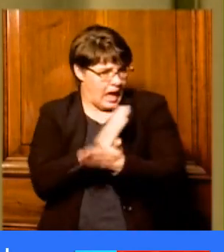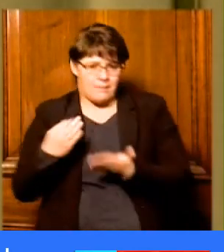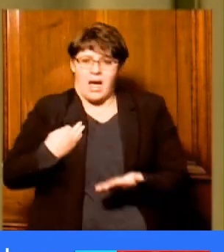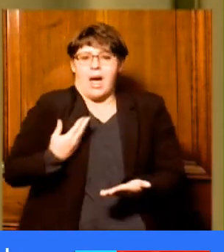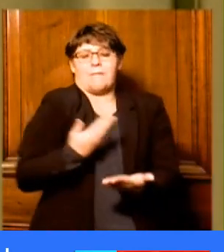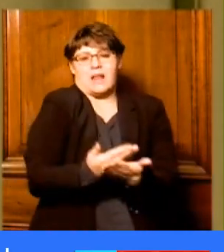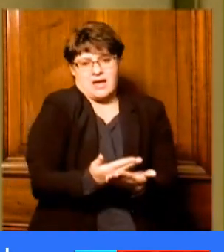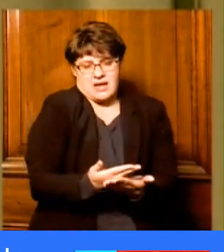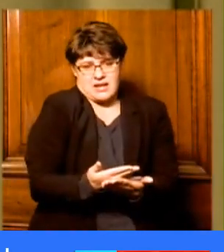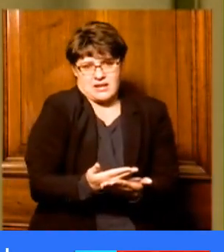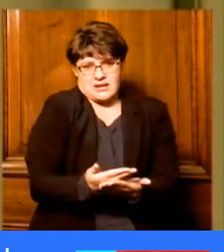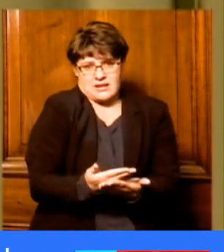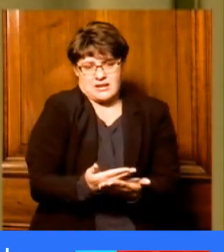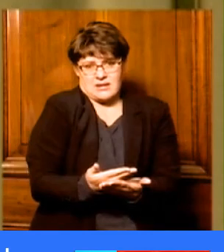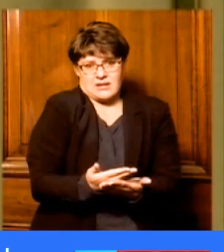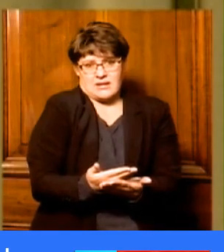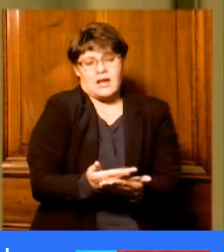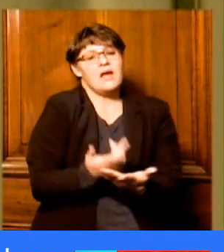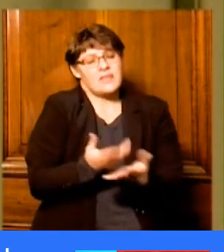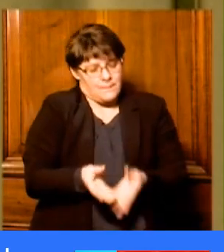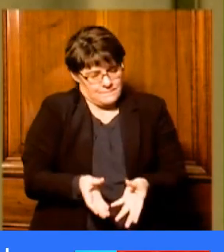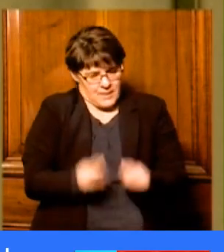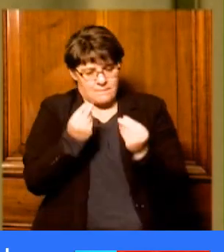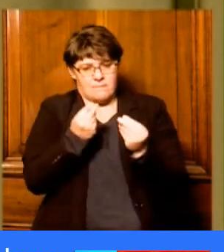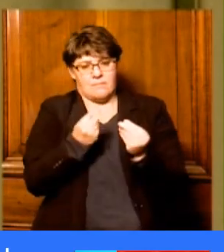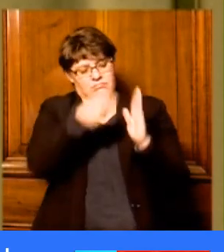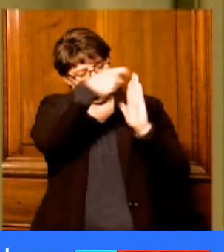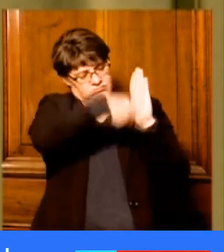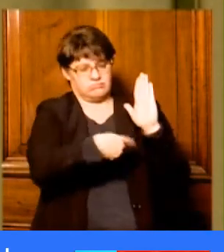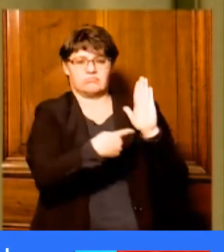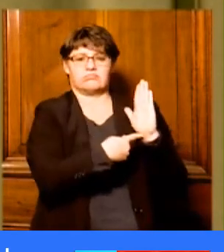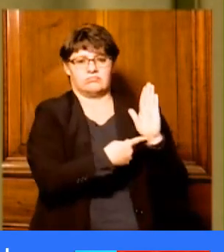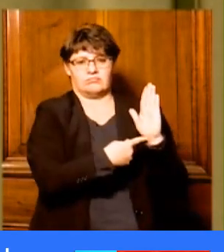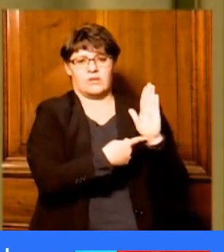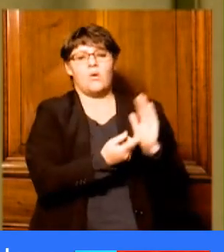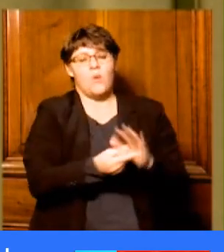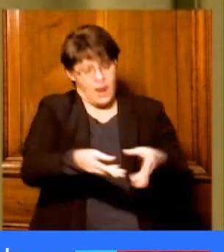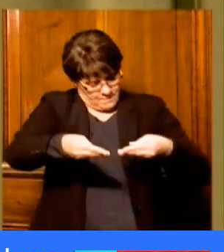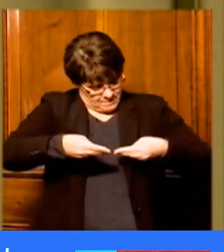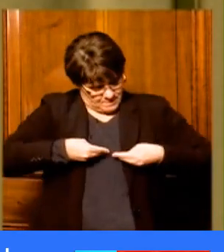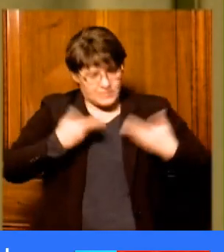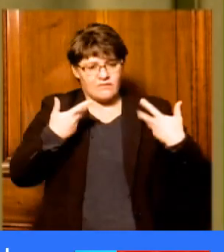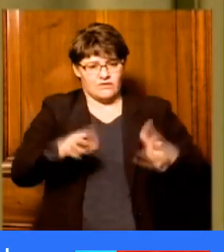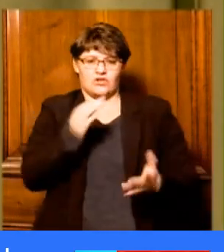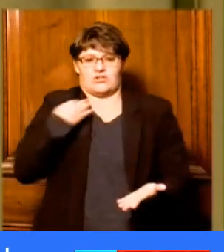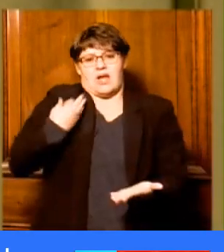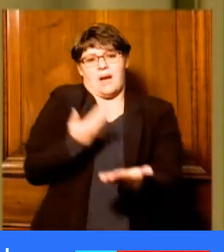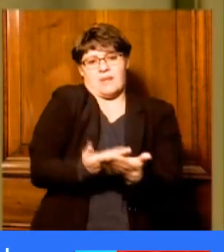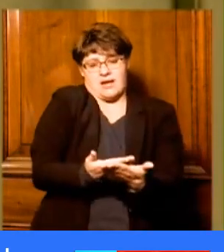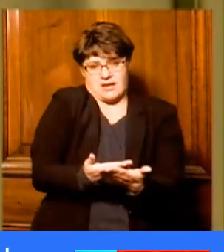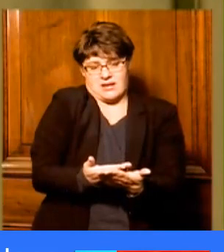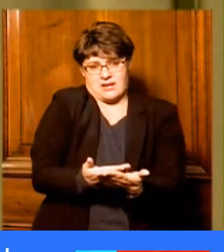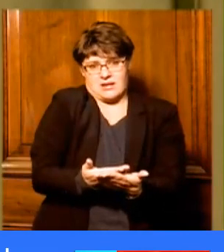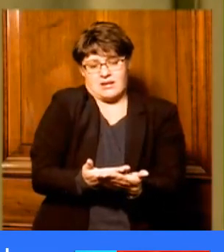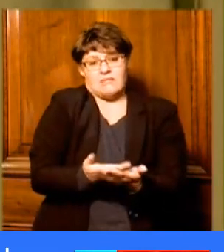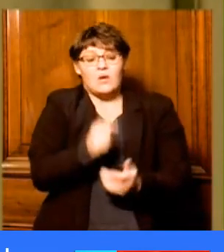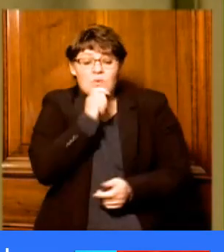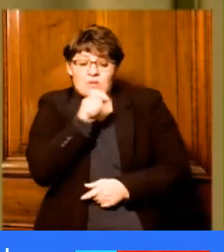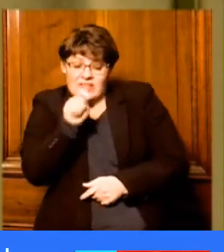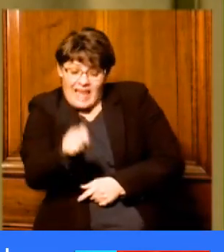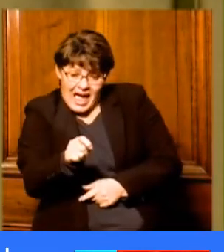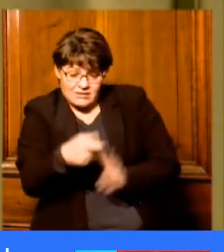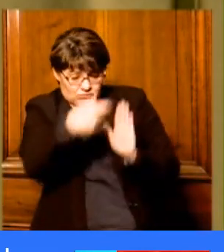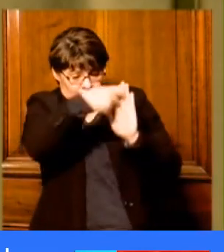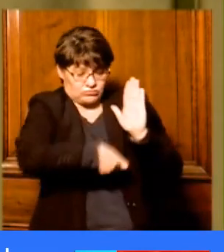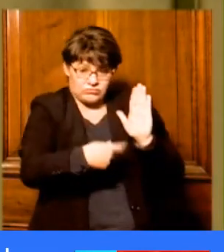they've been issued with a receipt that shows that we acknowledge receipt of an application. And they are utilizing that receipt